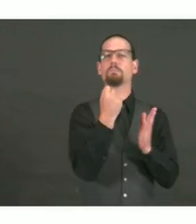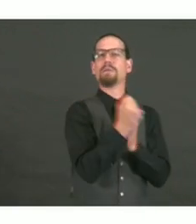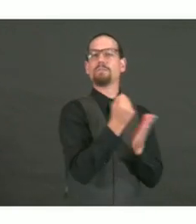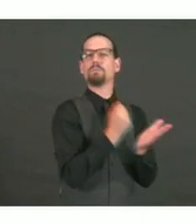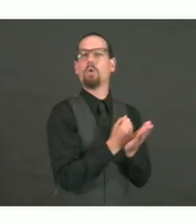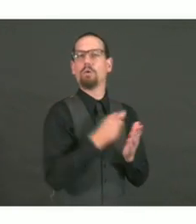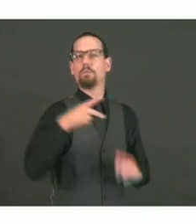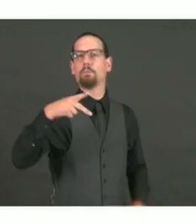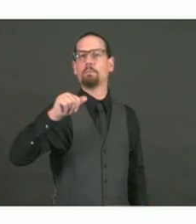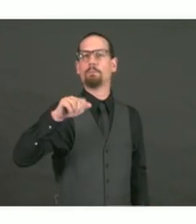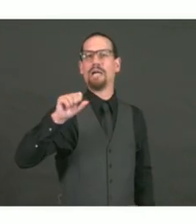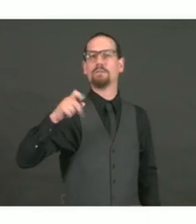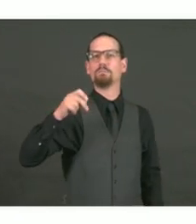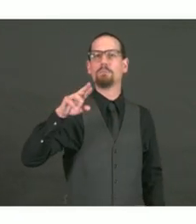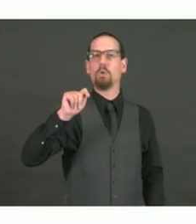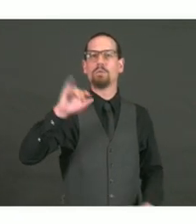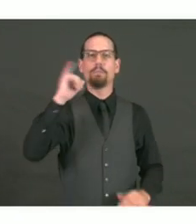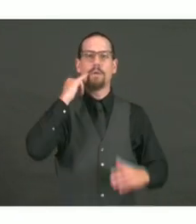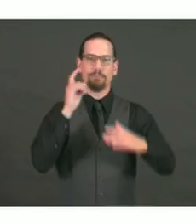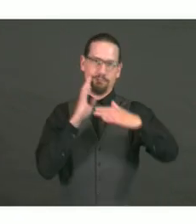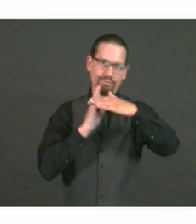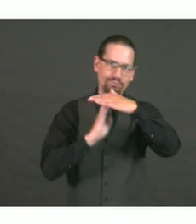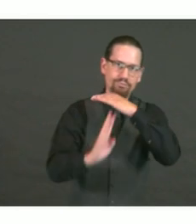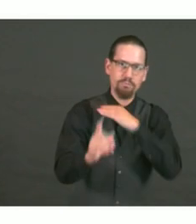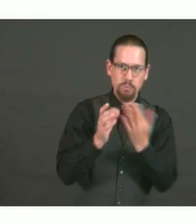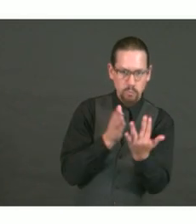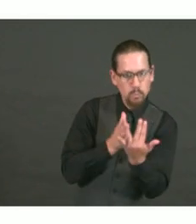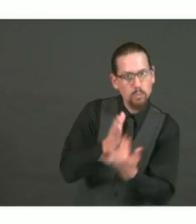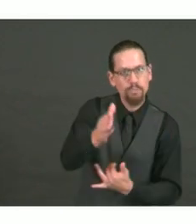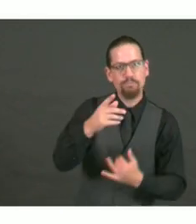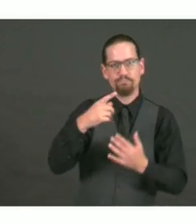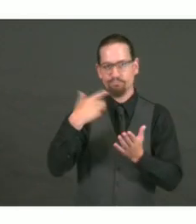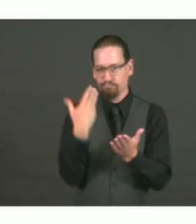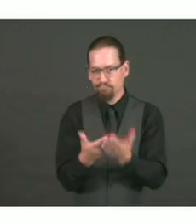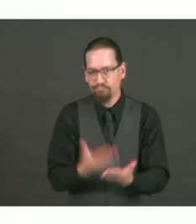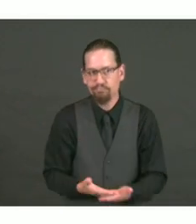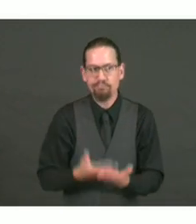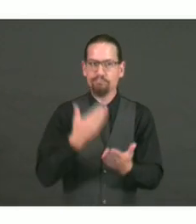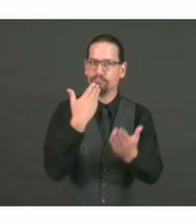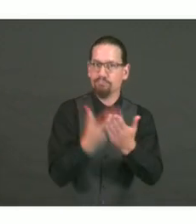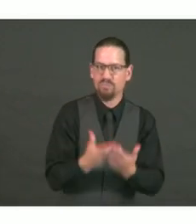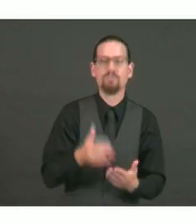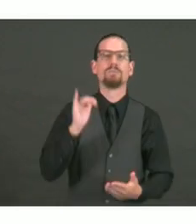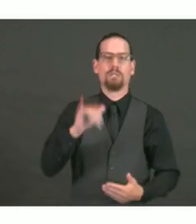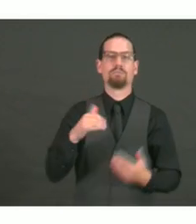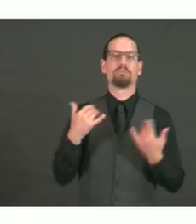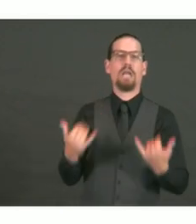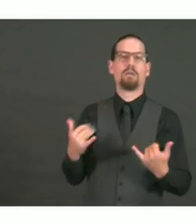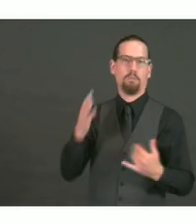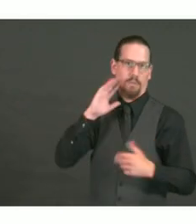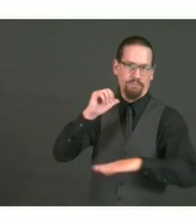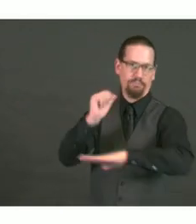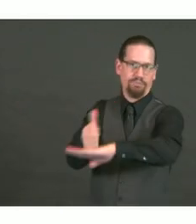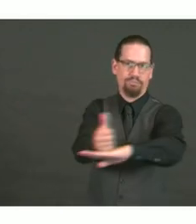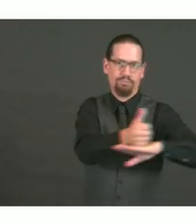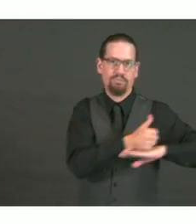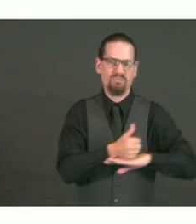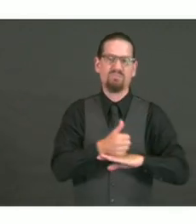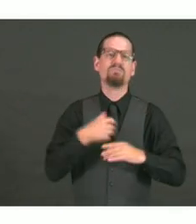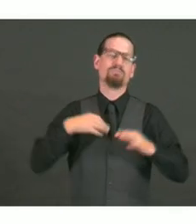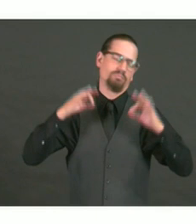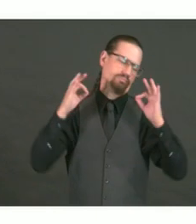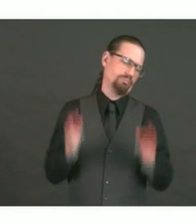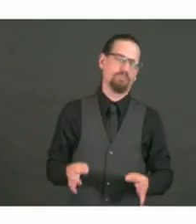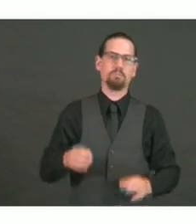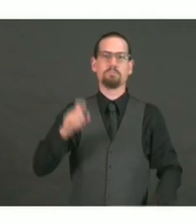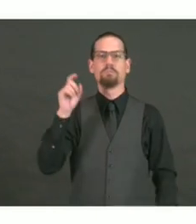open businesses, we want to stay in the safe place that we are. So we have decided to take this additional